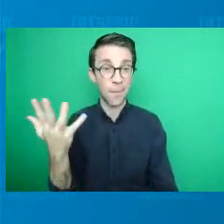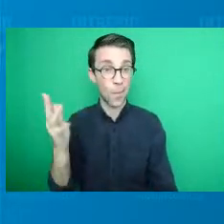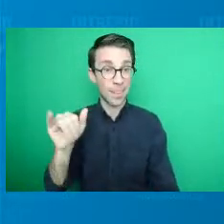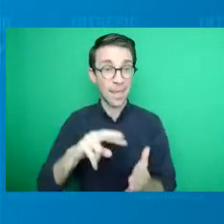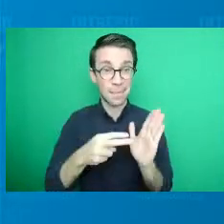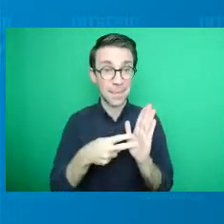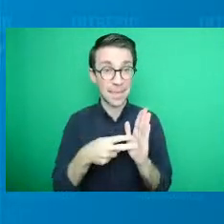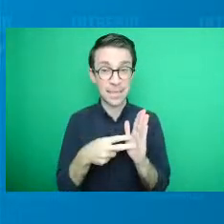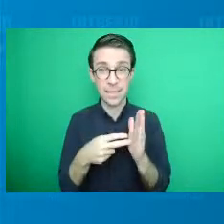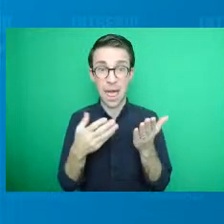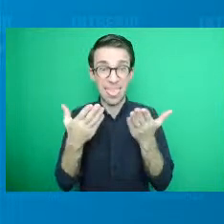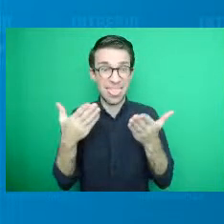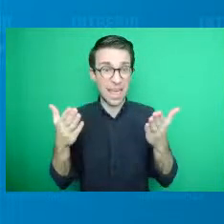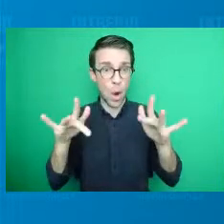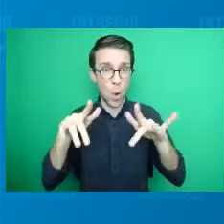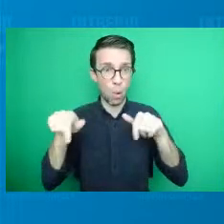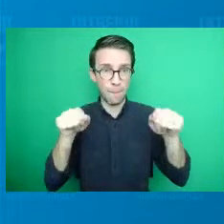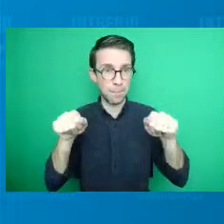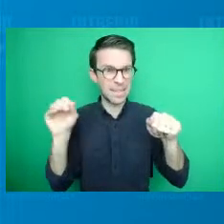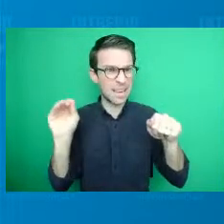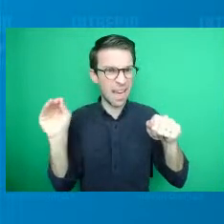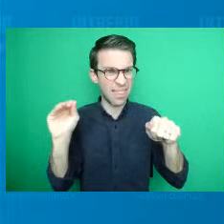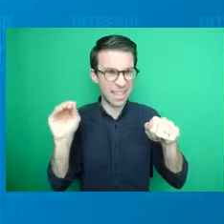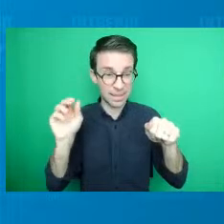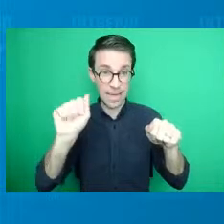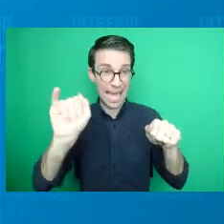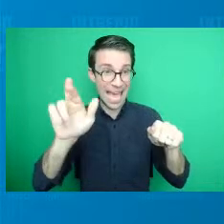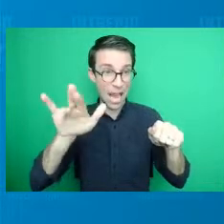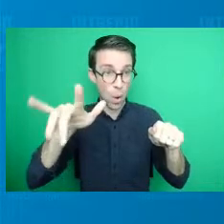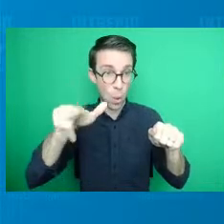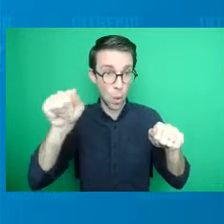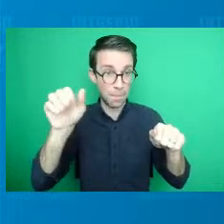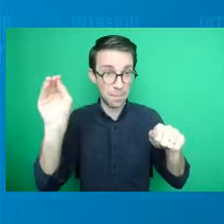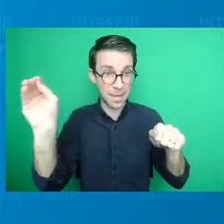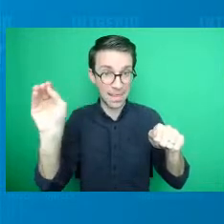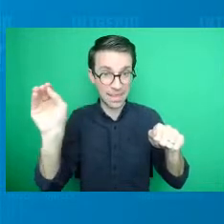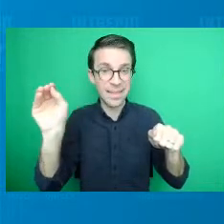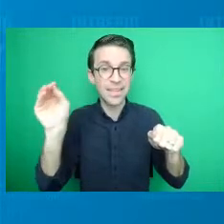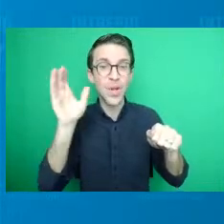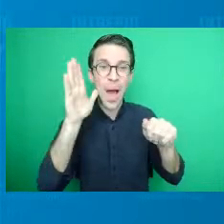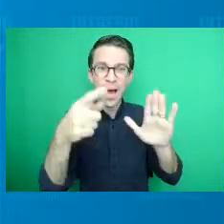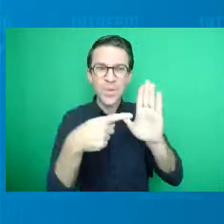matter, especially air. We're going to recreate the vacuum of space, or